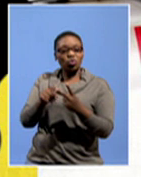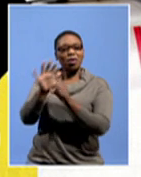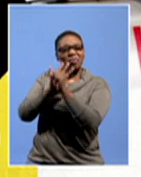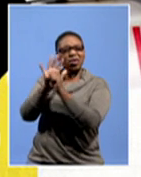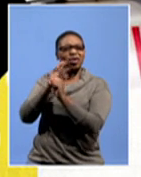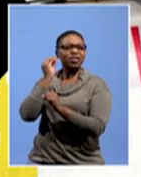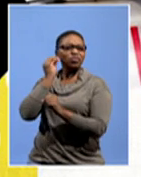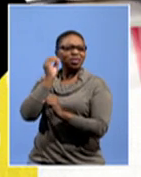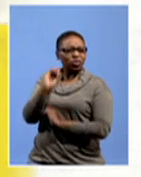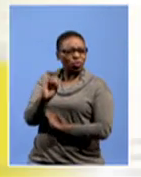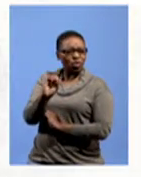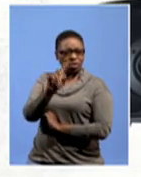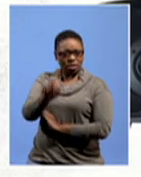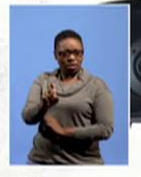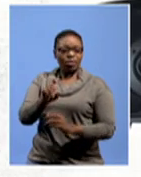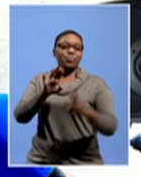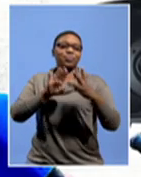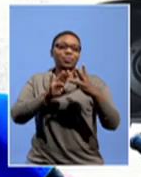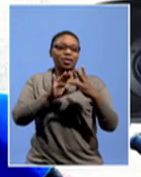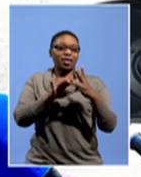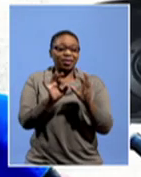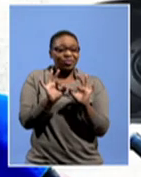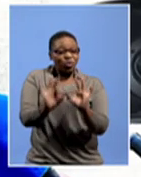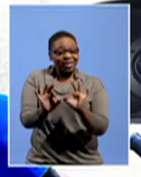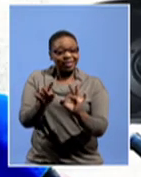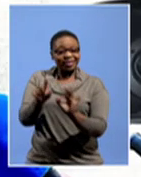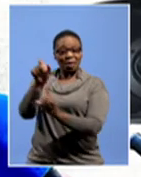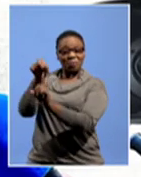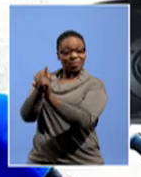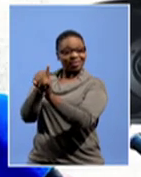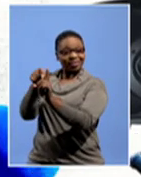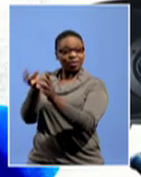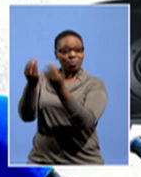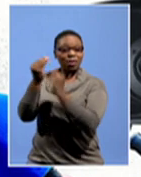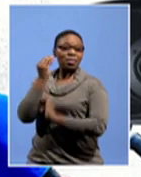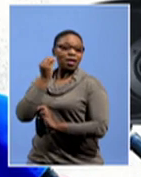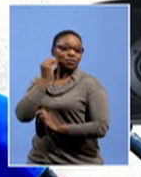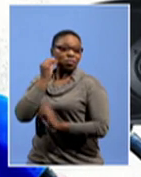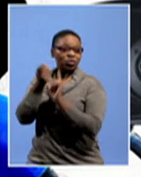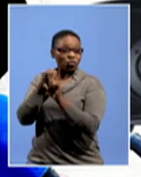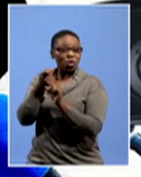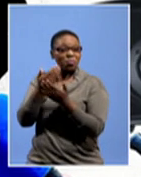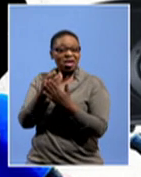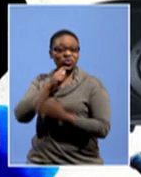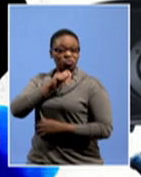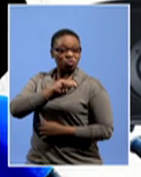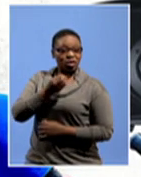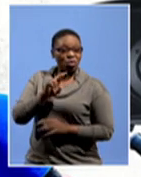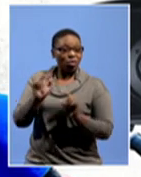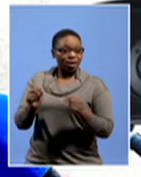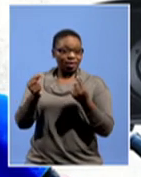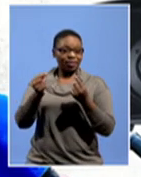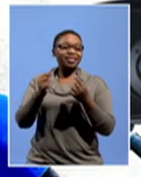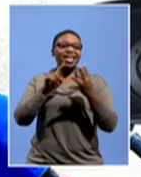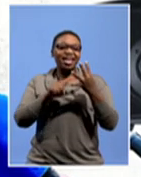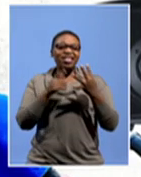information? Credibility. Does the source have a reputation for integrity? And do they mention